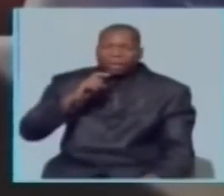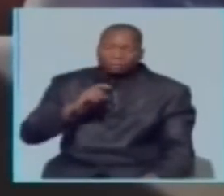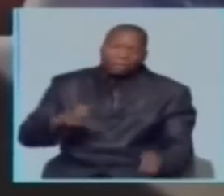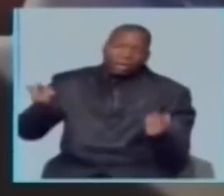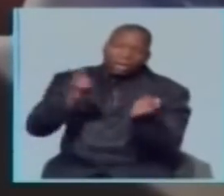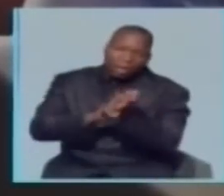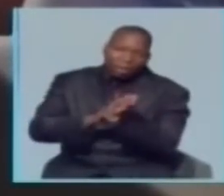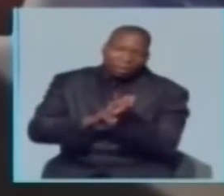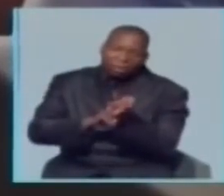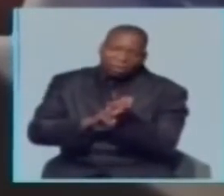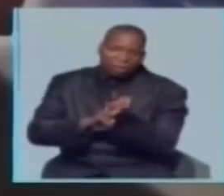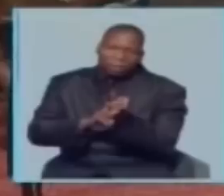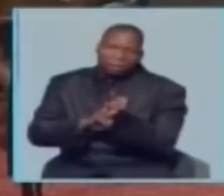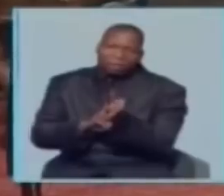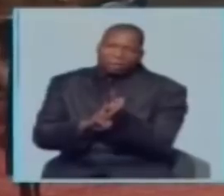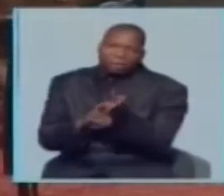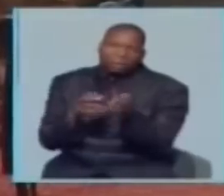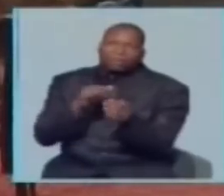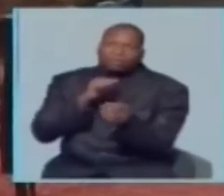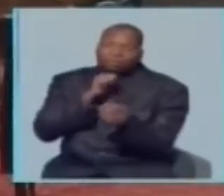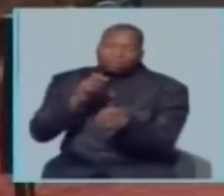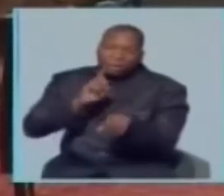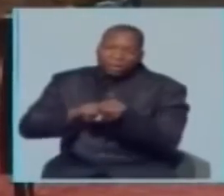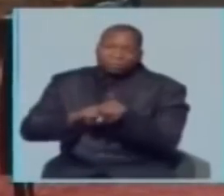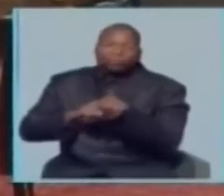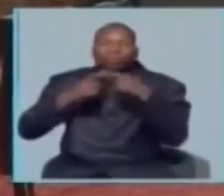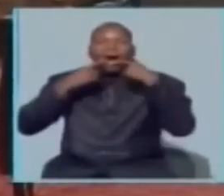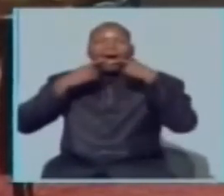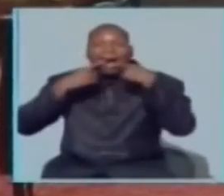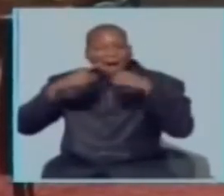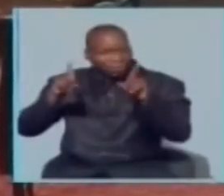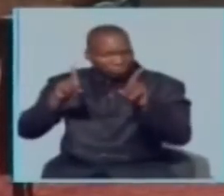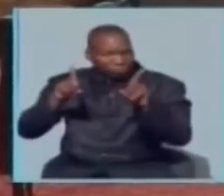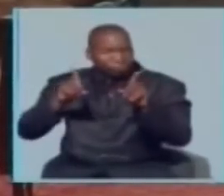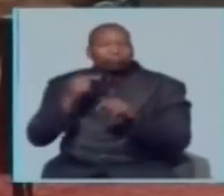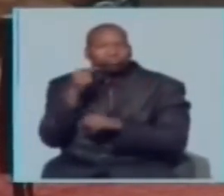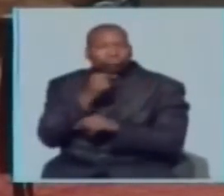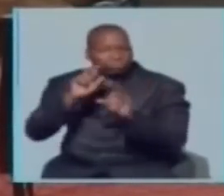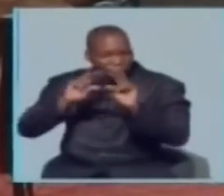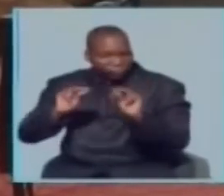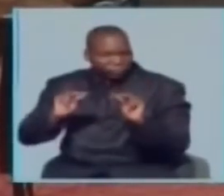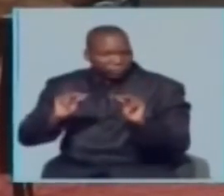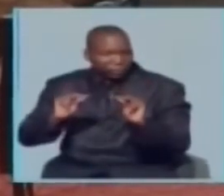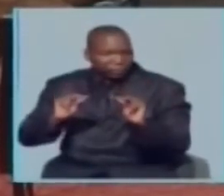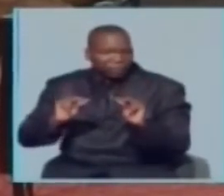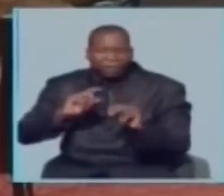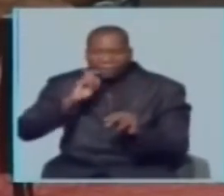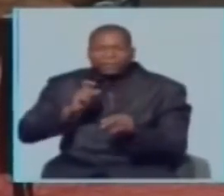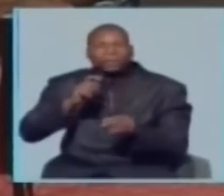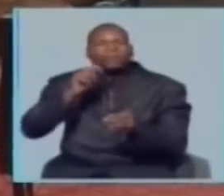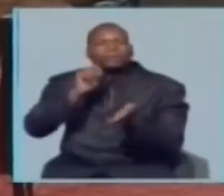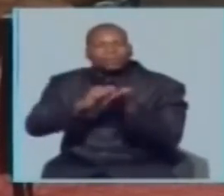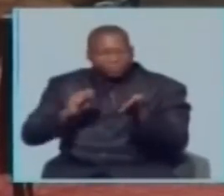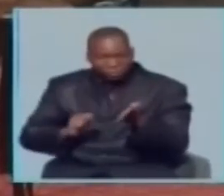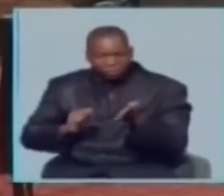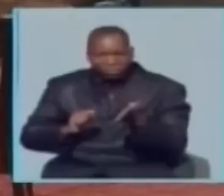that this is not the time for alarming statements, for alarmist statements. This is the time to build confidence and